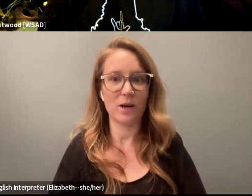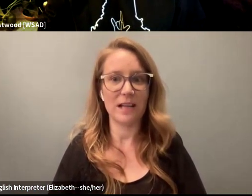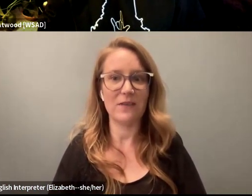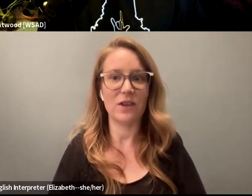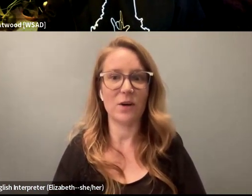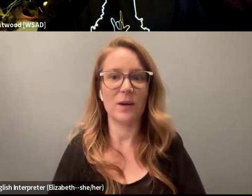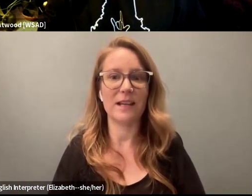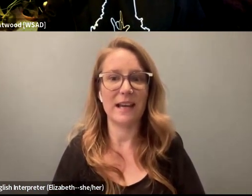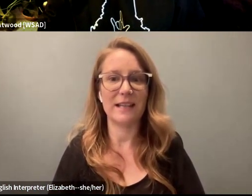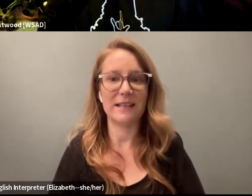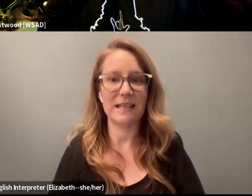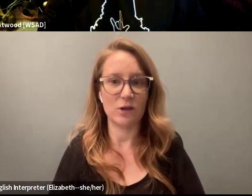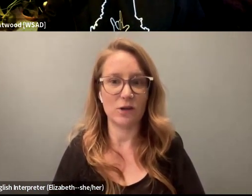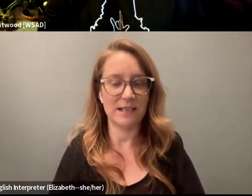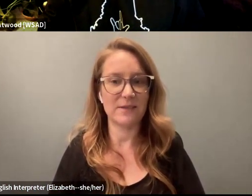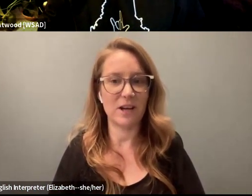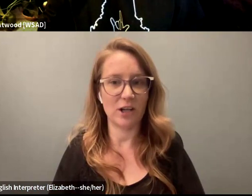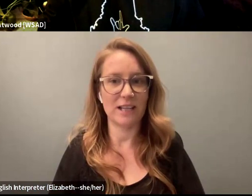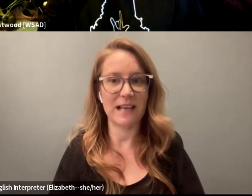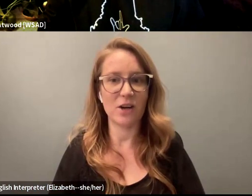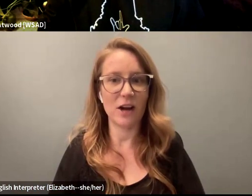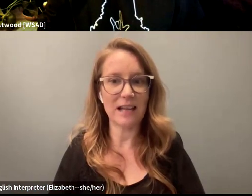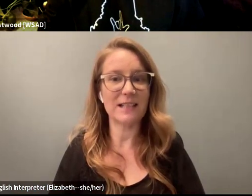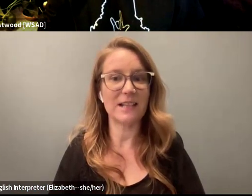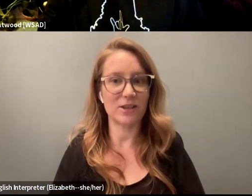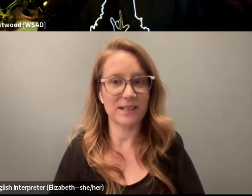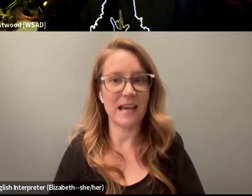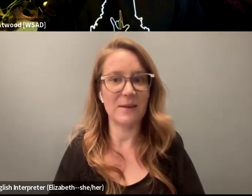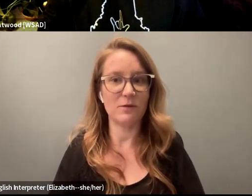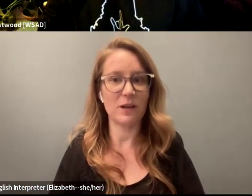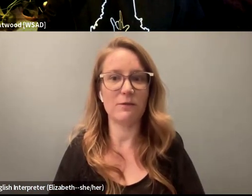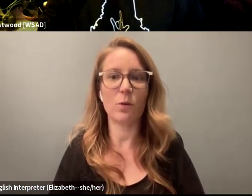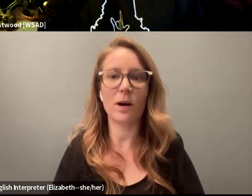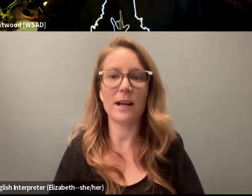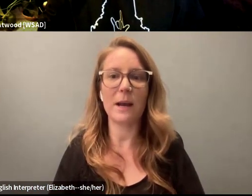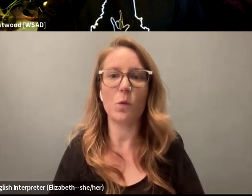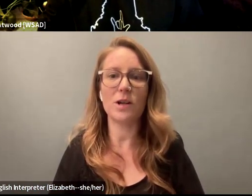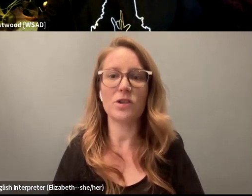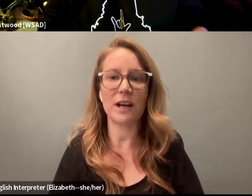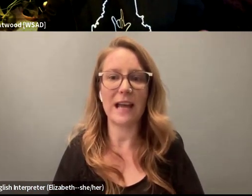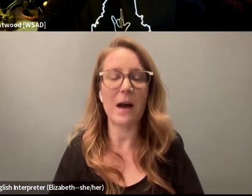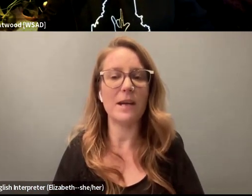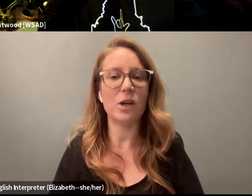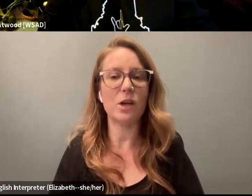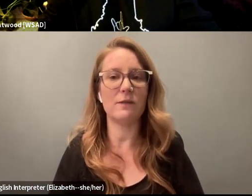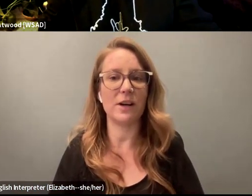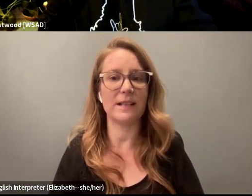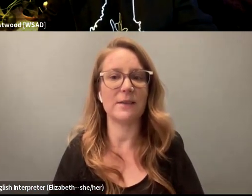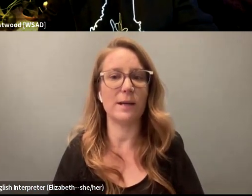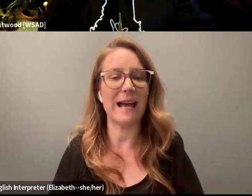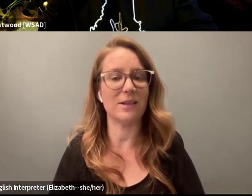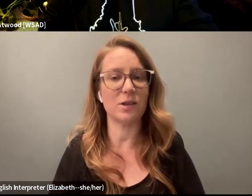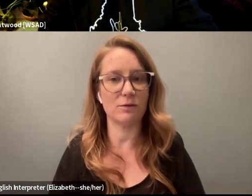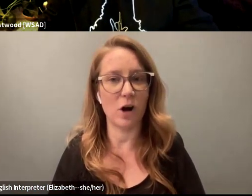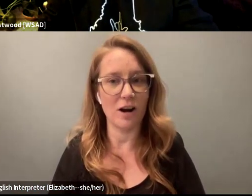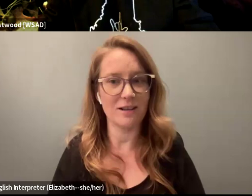moving forward, even though it has decreased in severity. Is that correct? It's here to stay moving forward. And I'm wondering, how many COVID